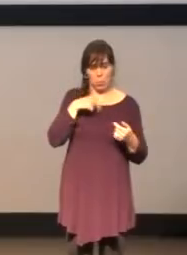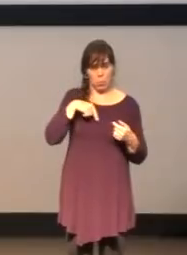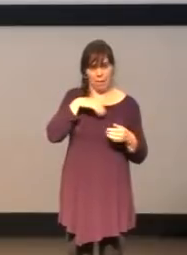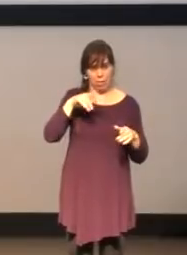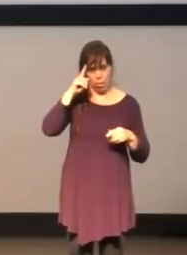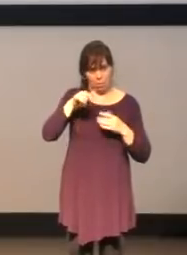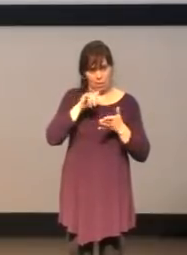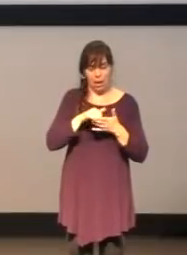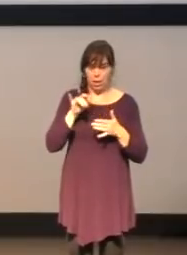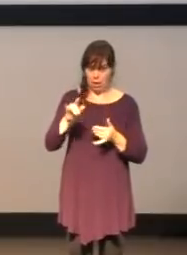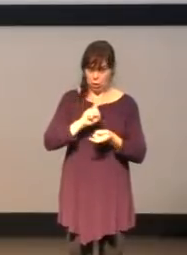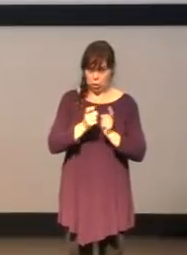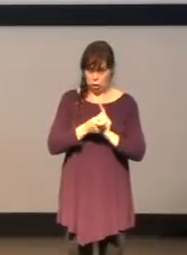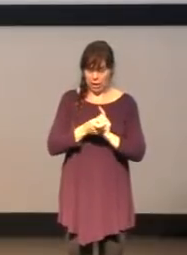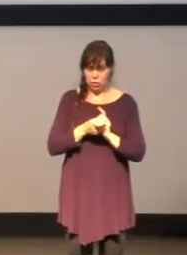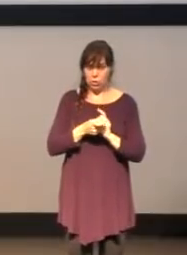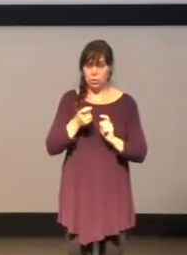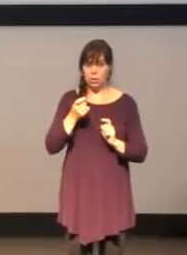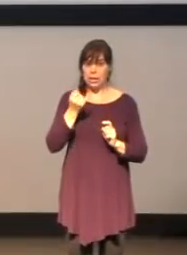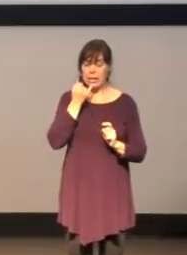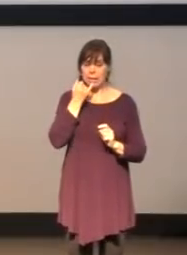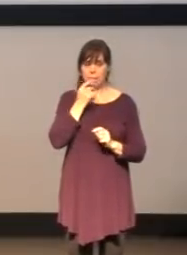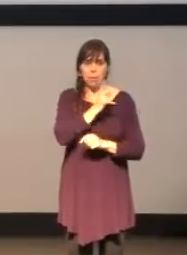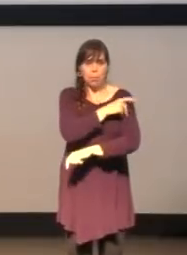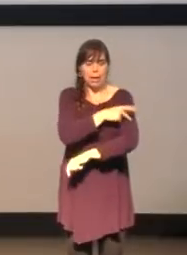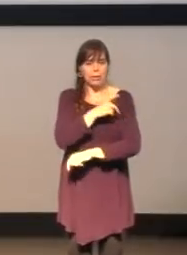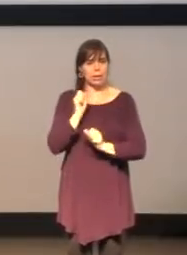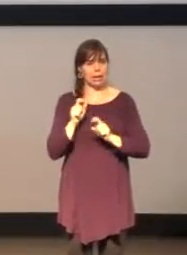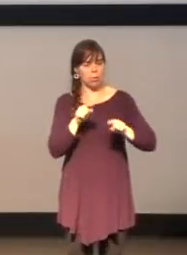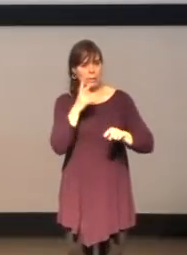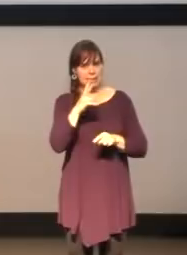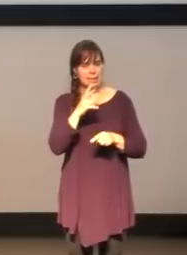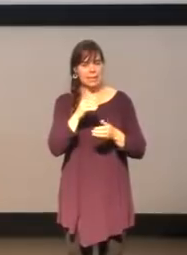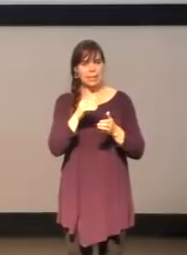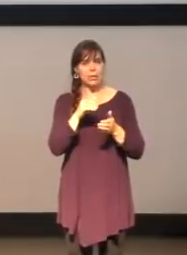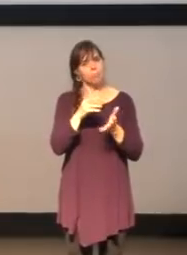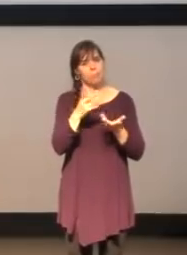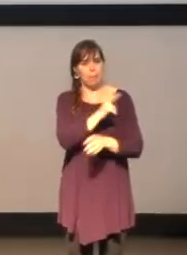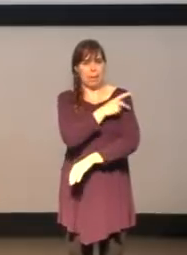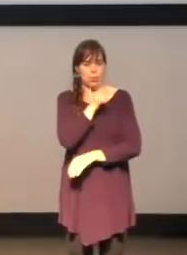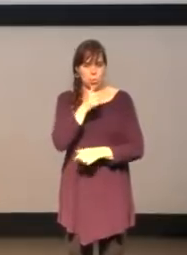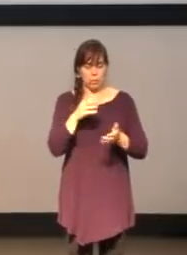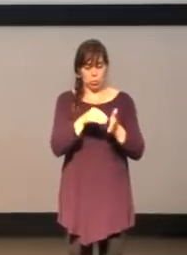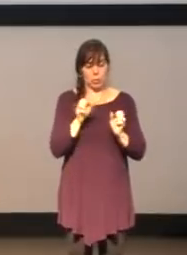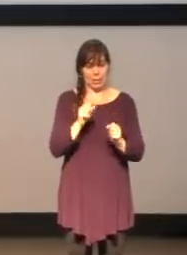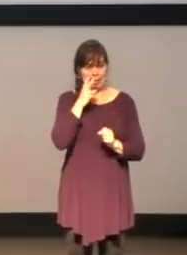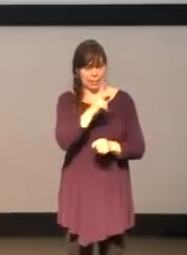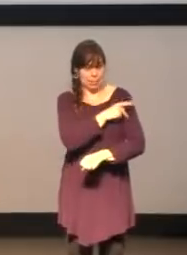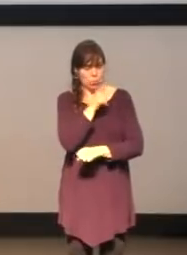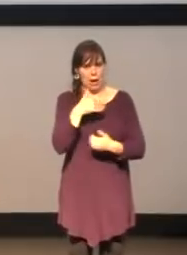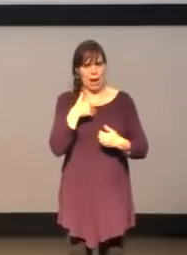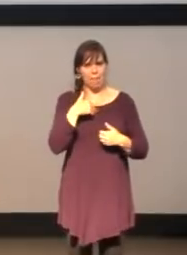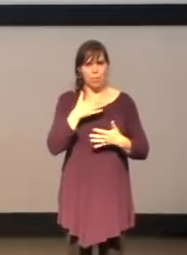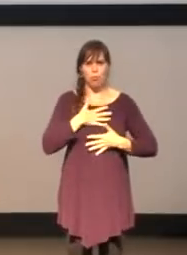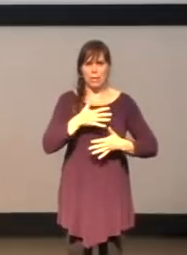this change whether students can see patients with respiratory symptoms? So I think it doesn't